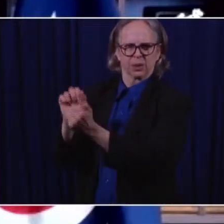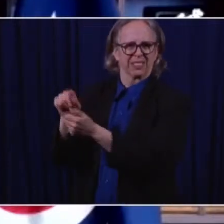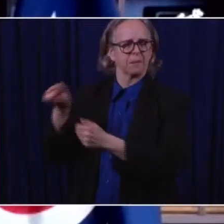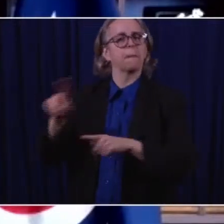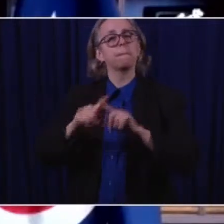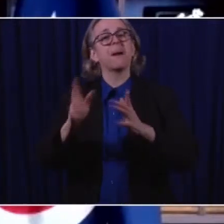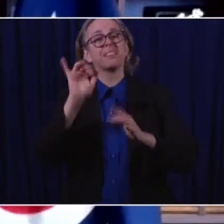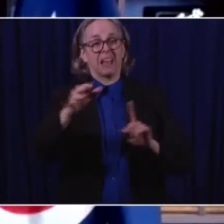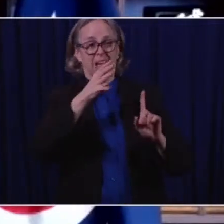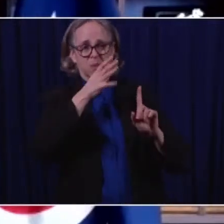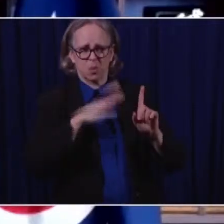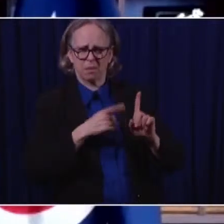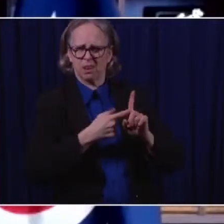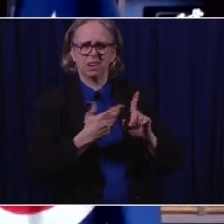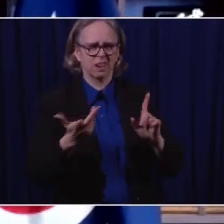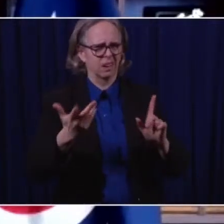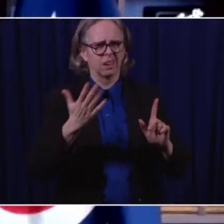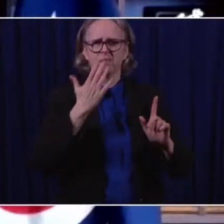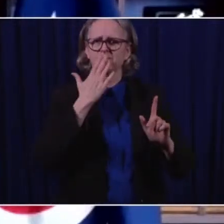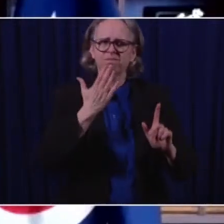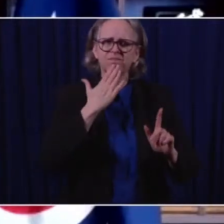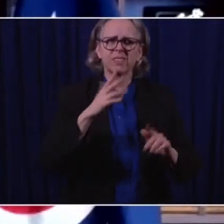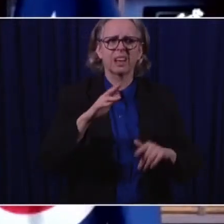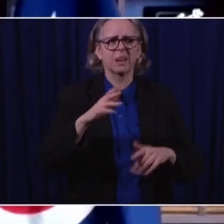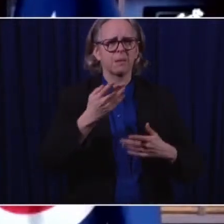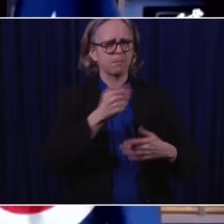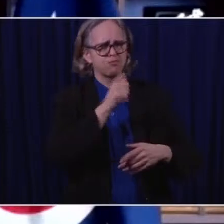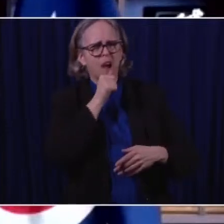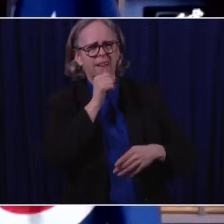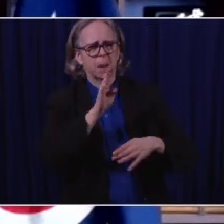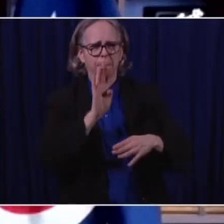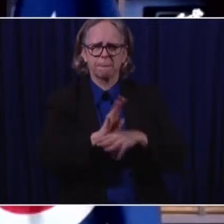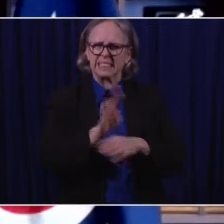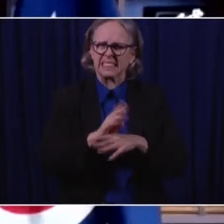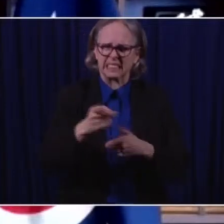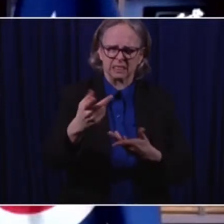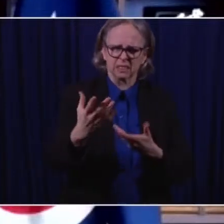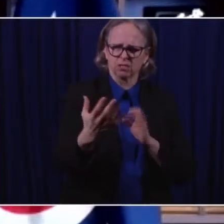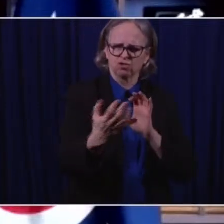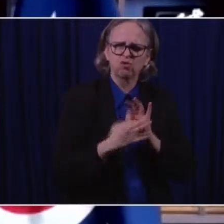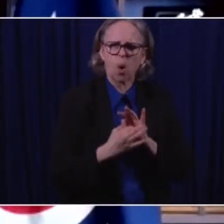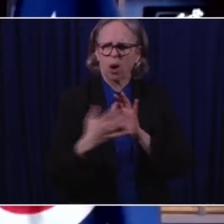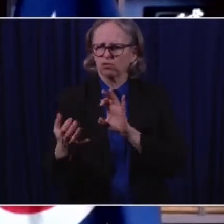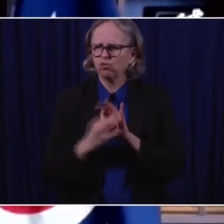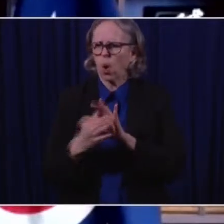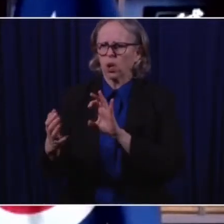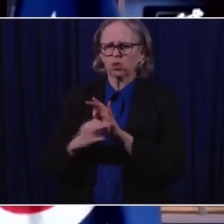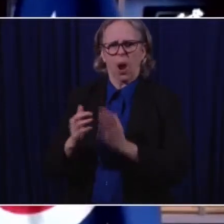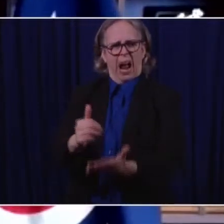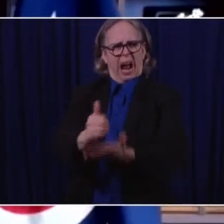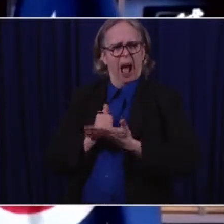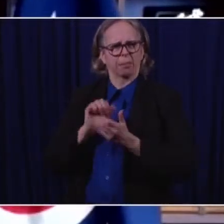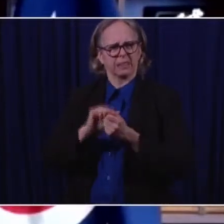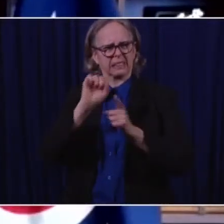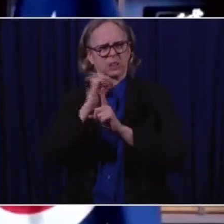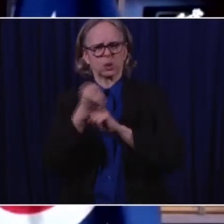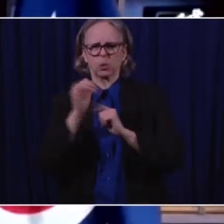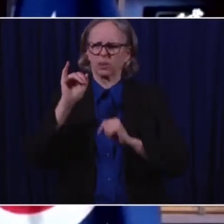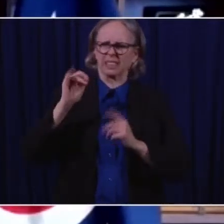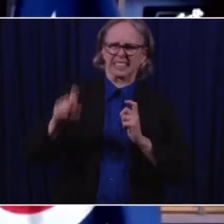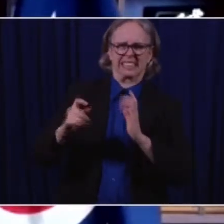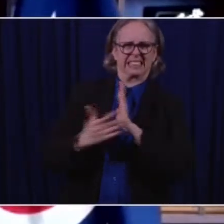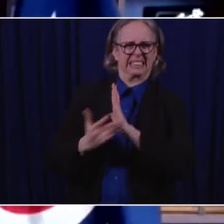this conversation. So I think that is the best information we have available now